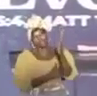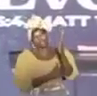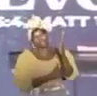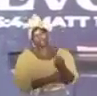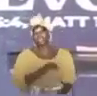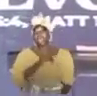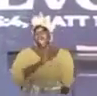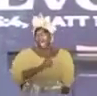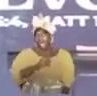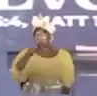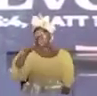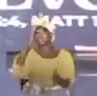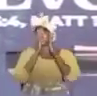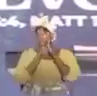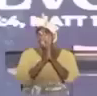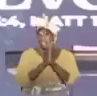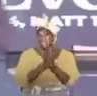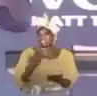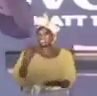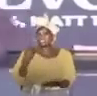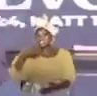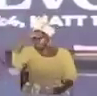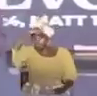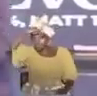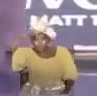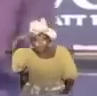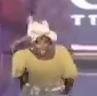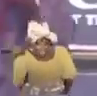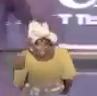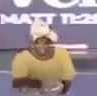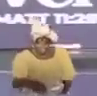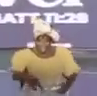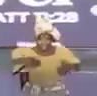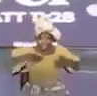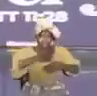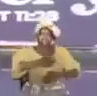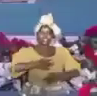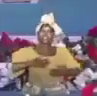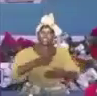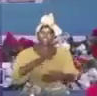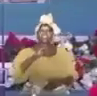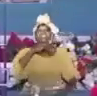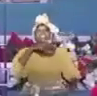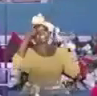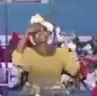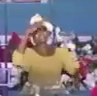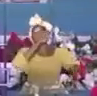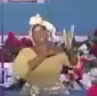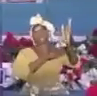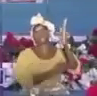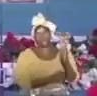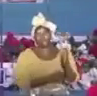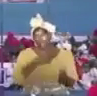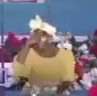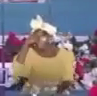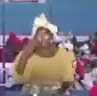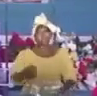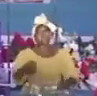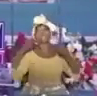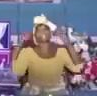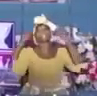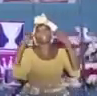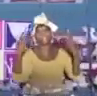I pray and hope that this sweating and rejoicing is to a God you know. Because there were men in a place